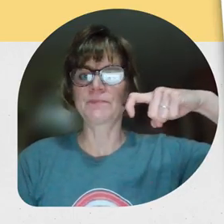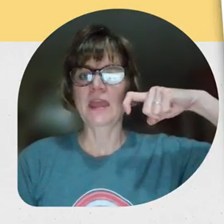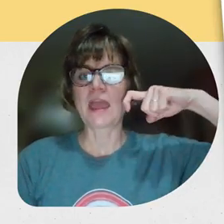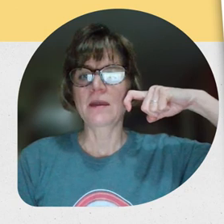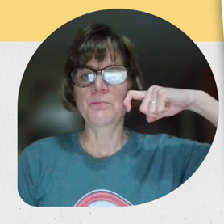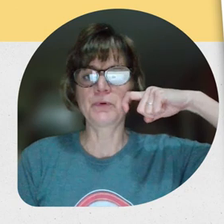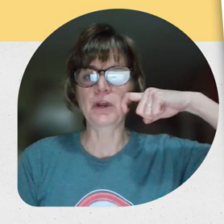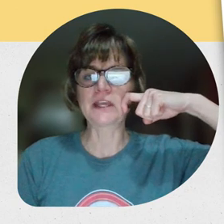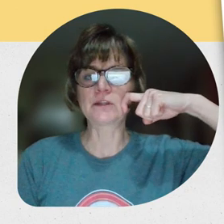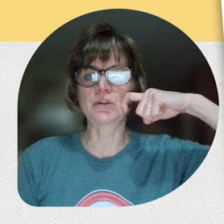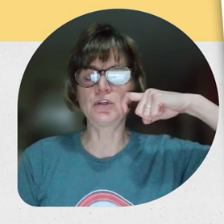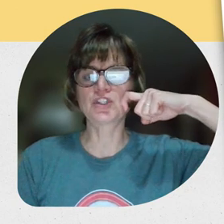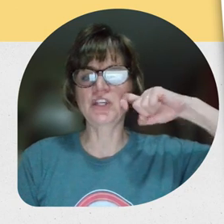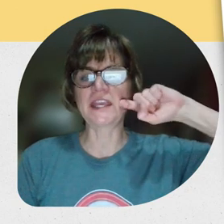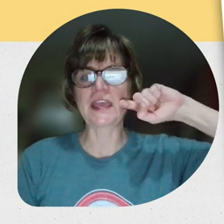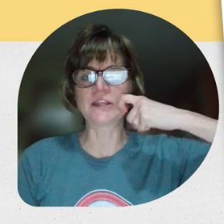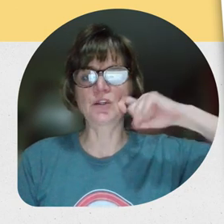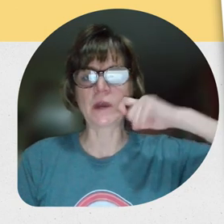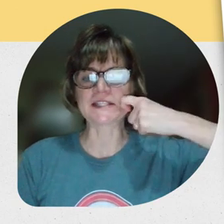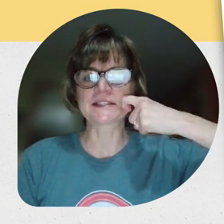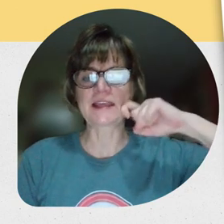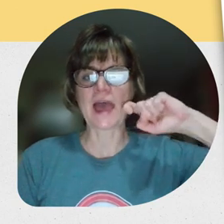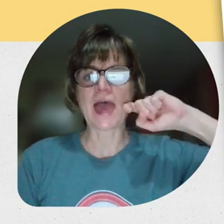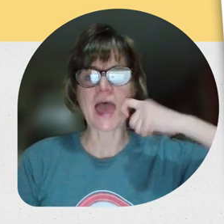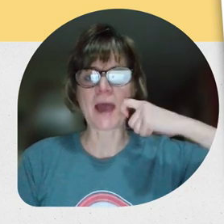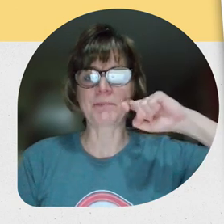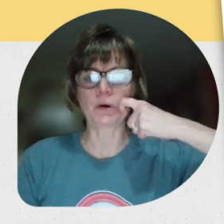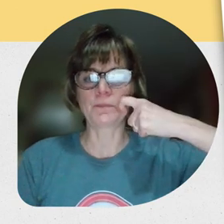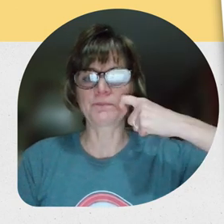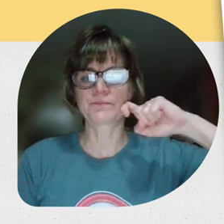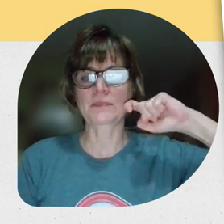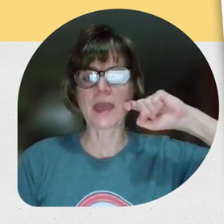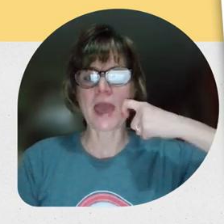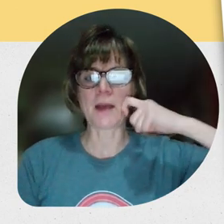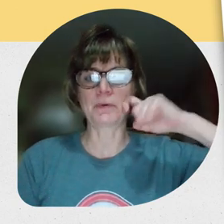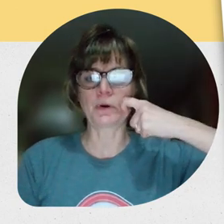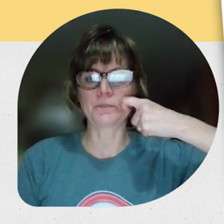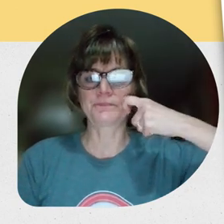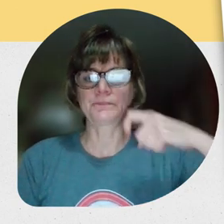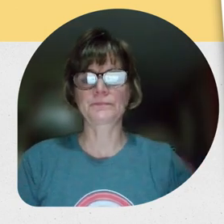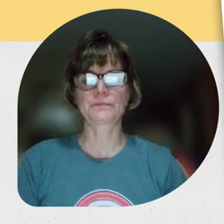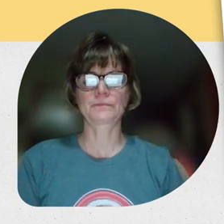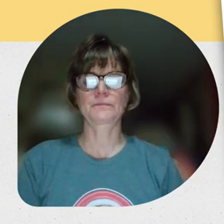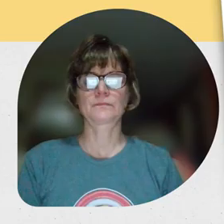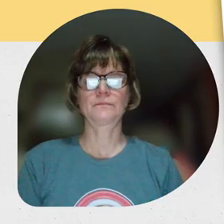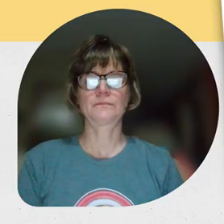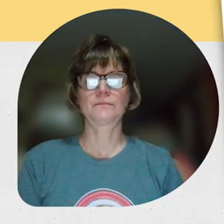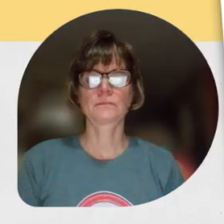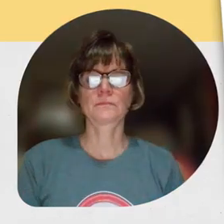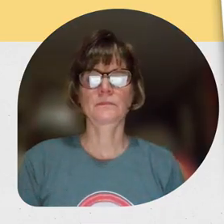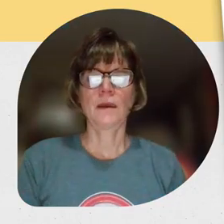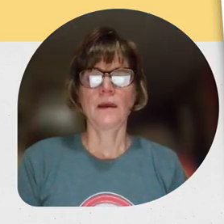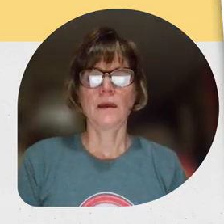side, bring it to your cheek and twist. Apple, apple.